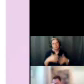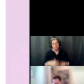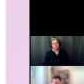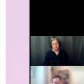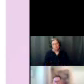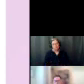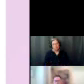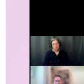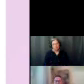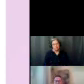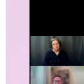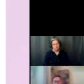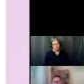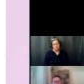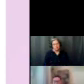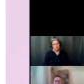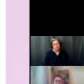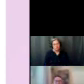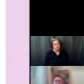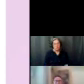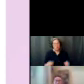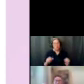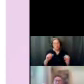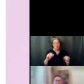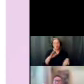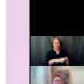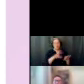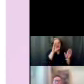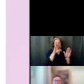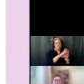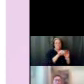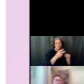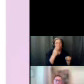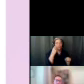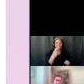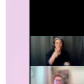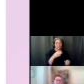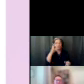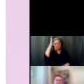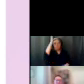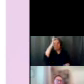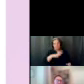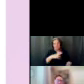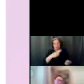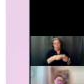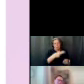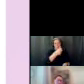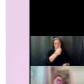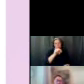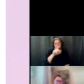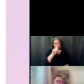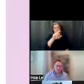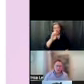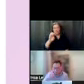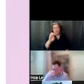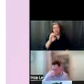so one of the guys you see here, Han Lee, he's a cardiovascular surgeon. His daughter happens to have a